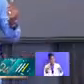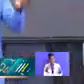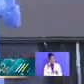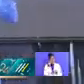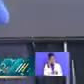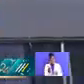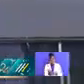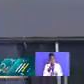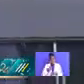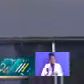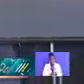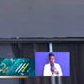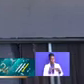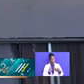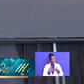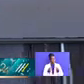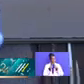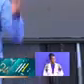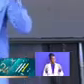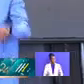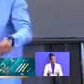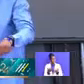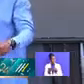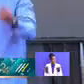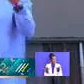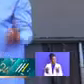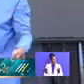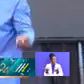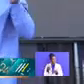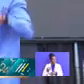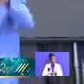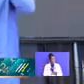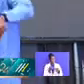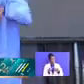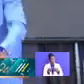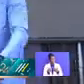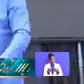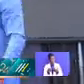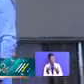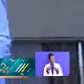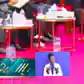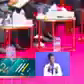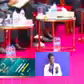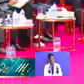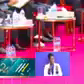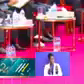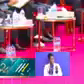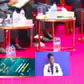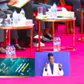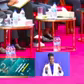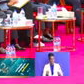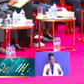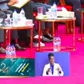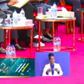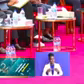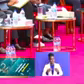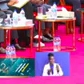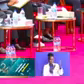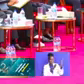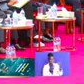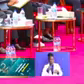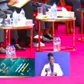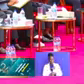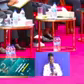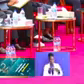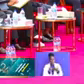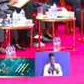is because there is an altar somewhere there is an altar that is is receiving a sacrifice there is an